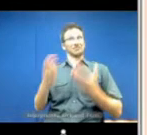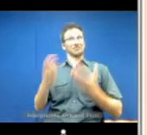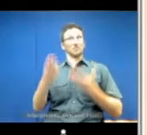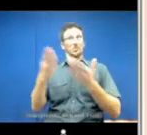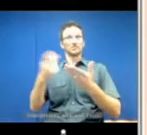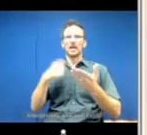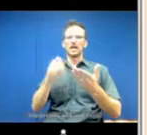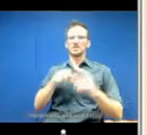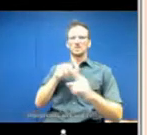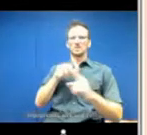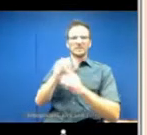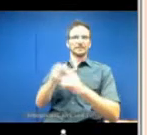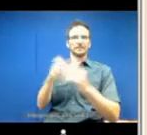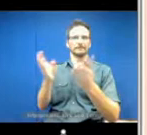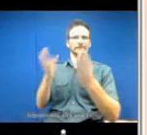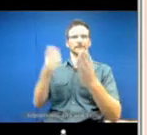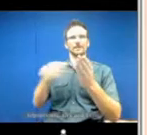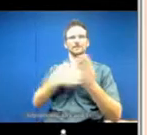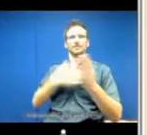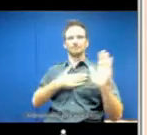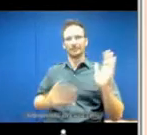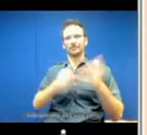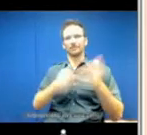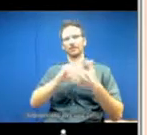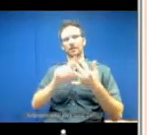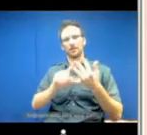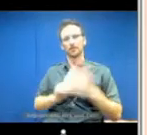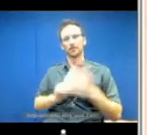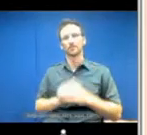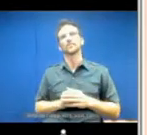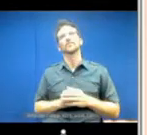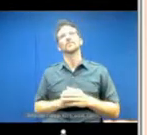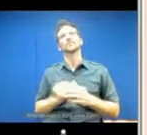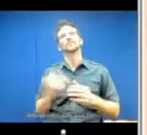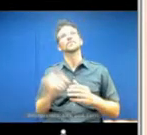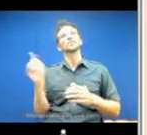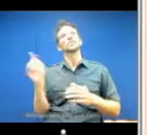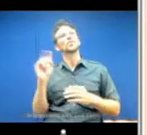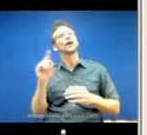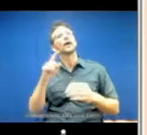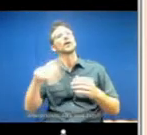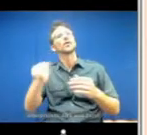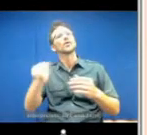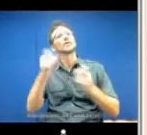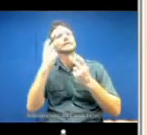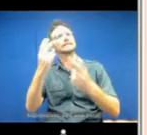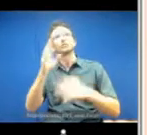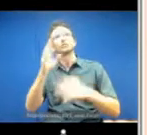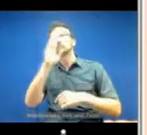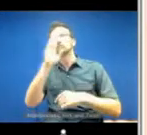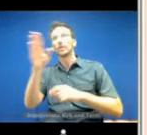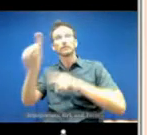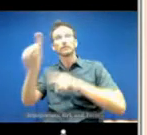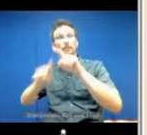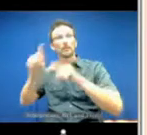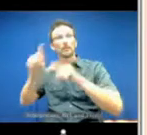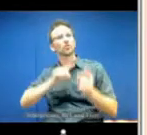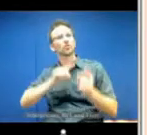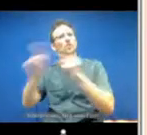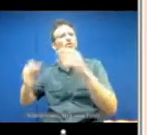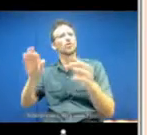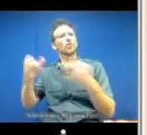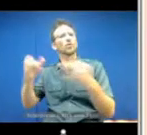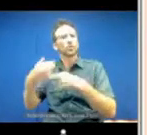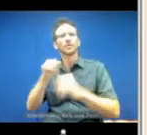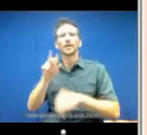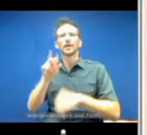a good place to see that kind of thing is probably just courtroom testimony, or I know that there